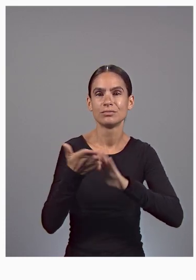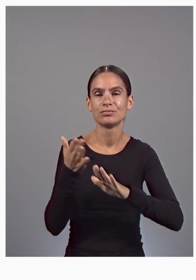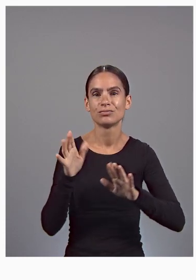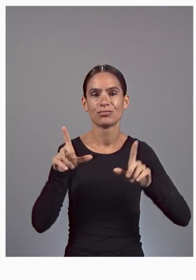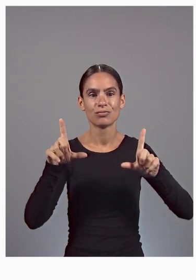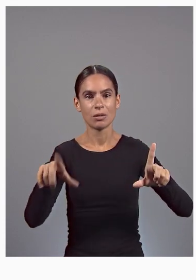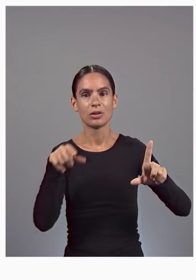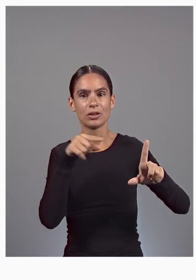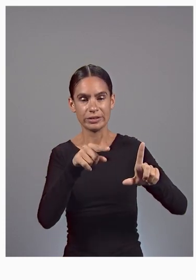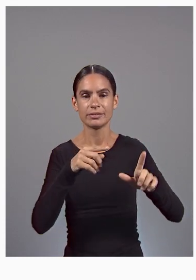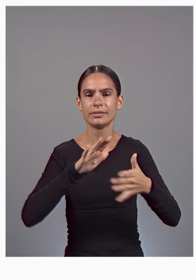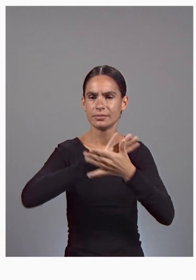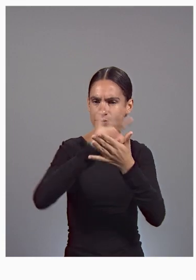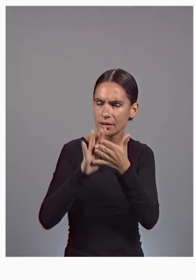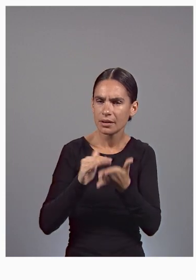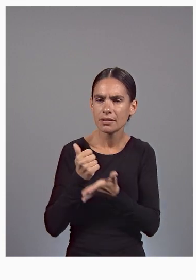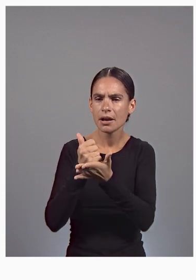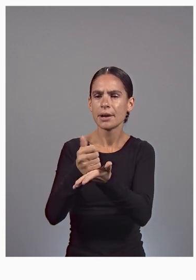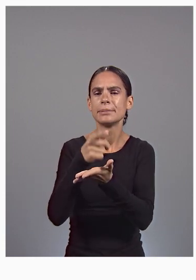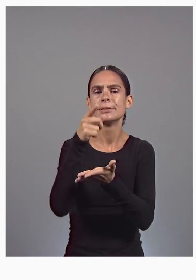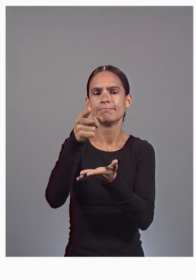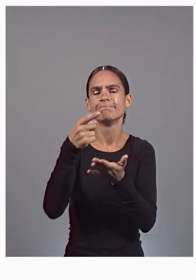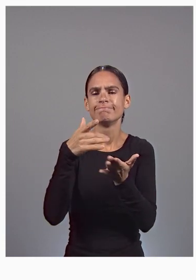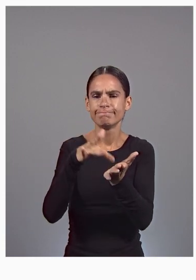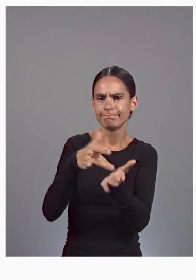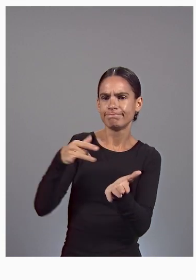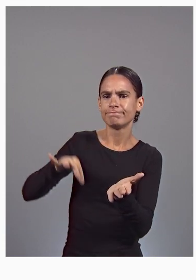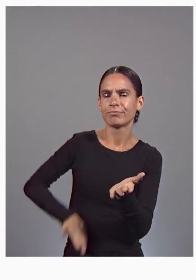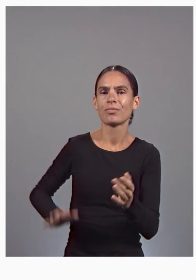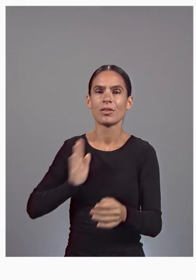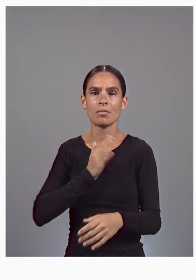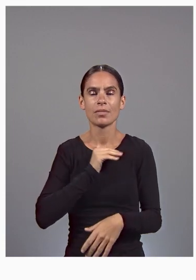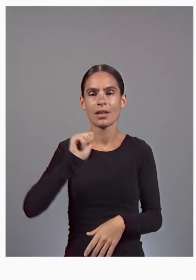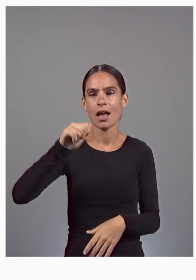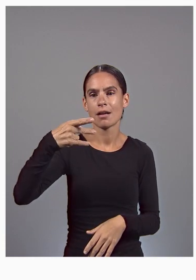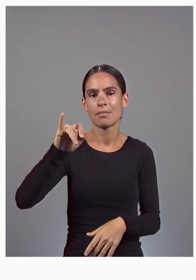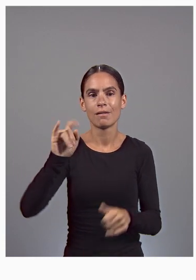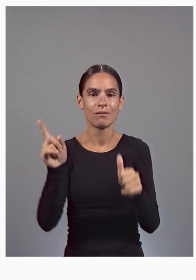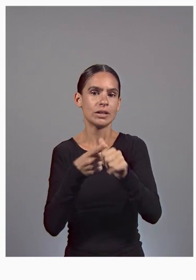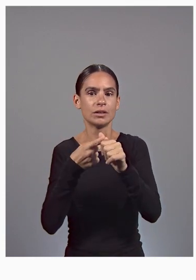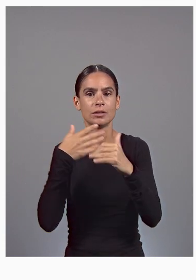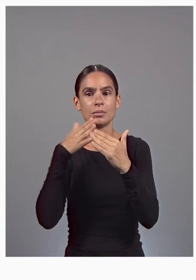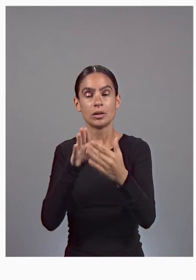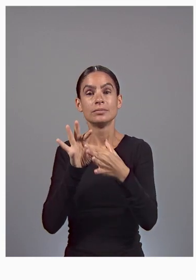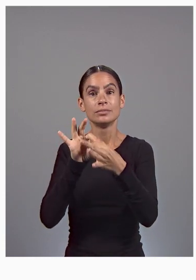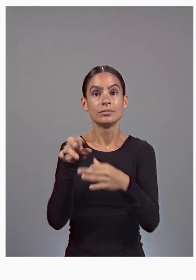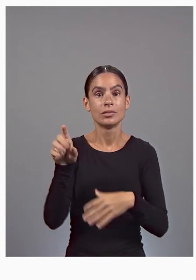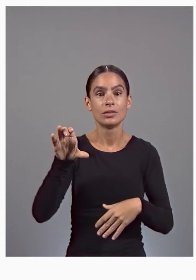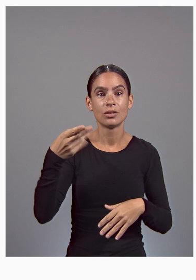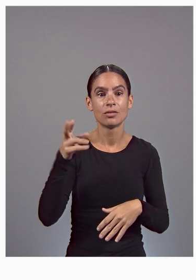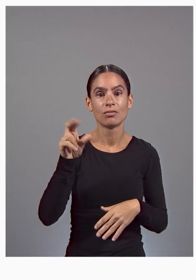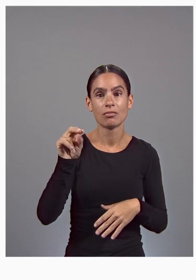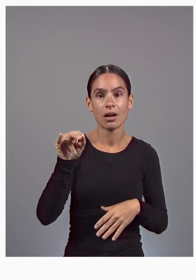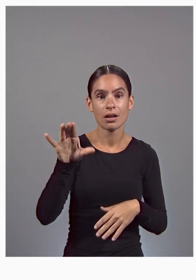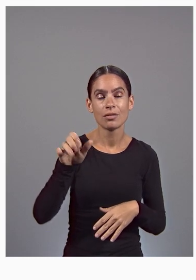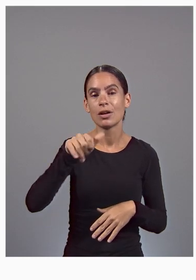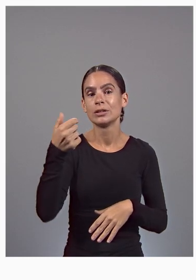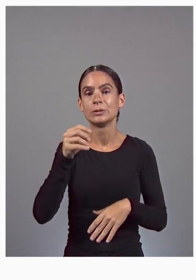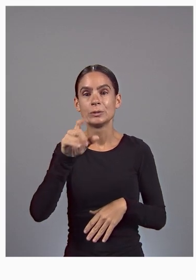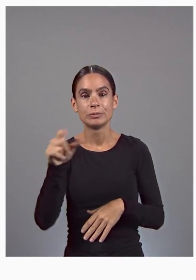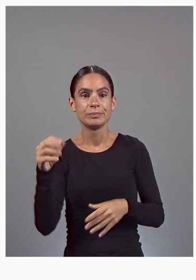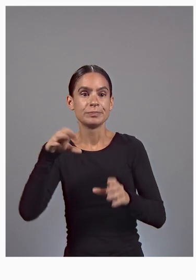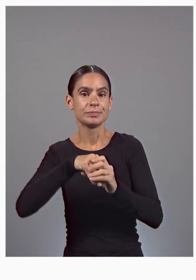help you take advantage of our API-first approach with Chronicle security operations and other tools, including many of those tools that are within our new